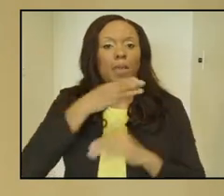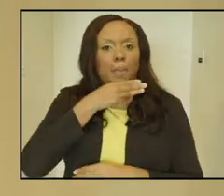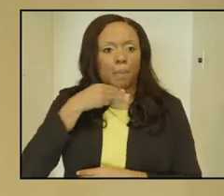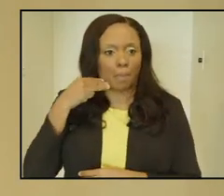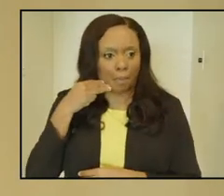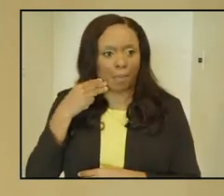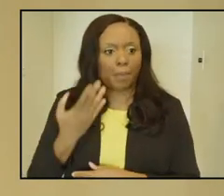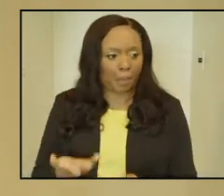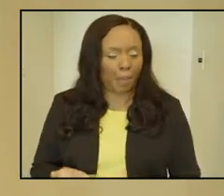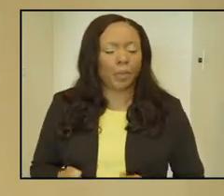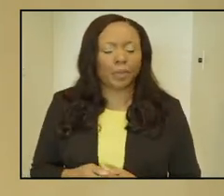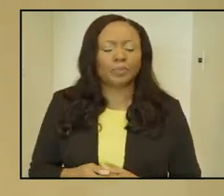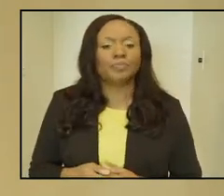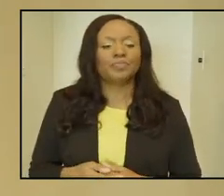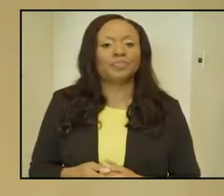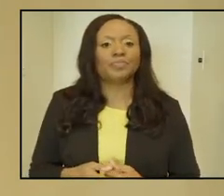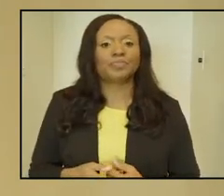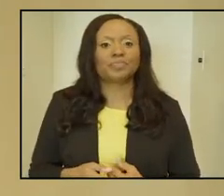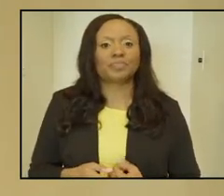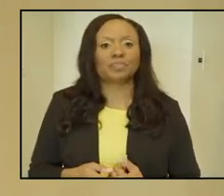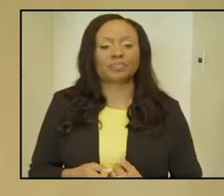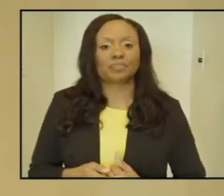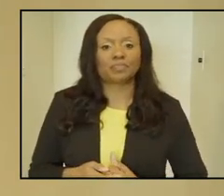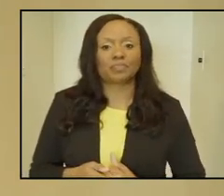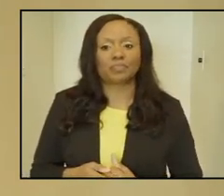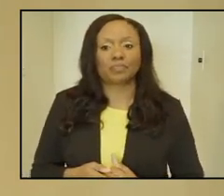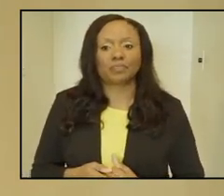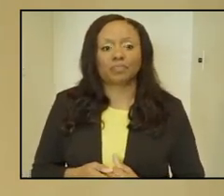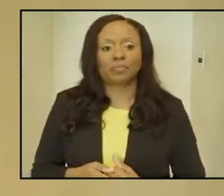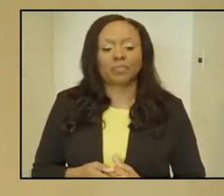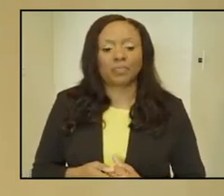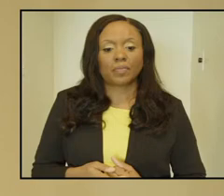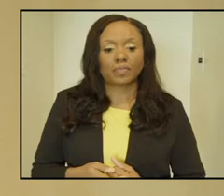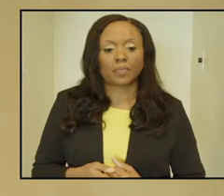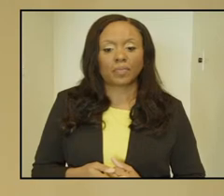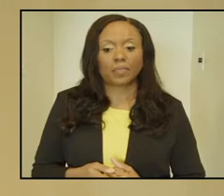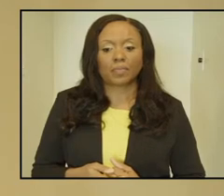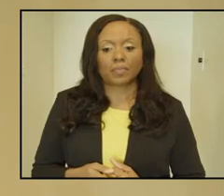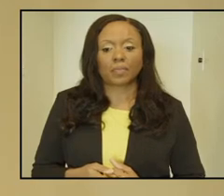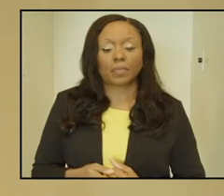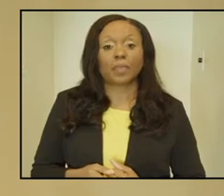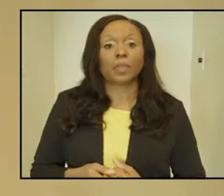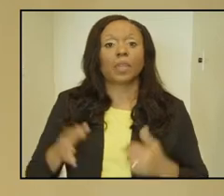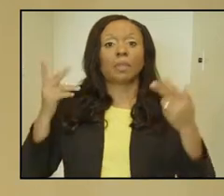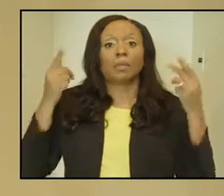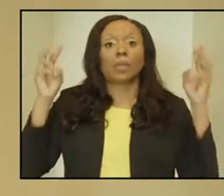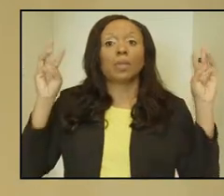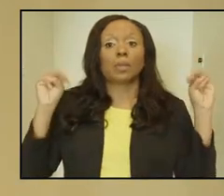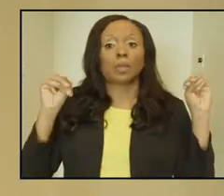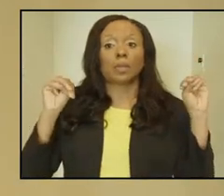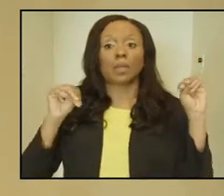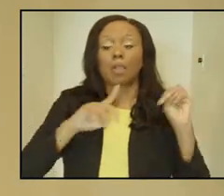the modernization of Barbados through the incorporation of technology a